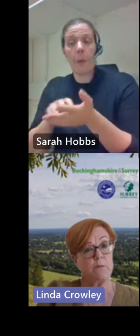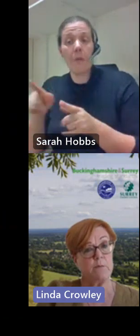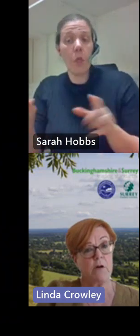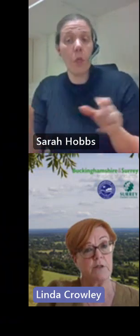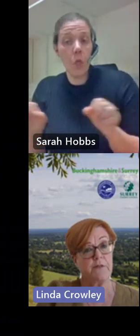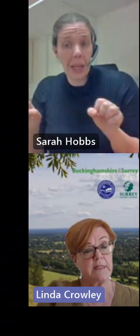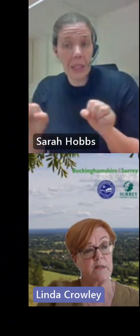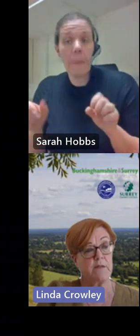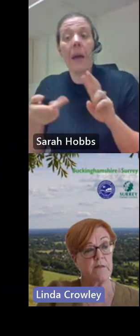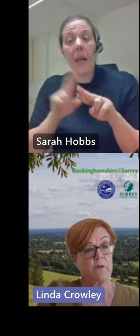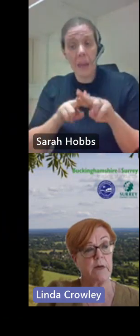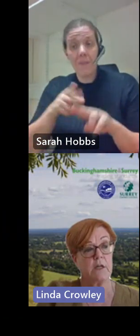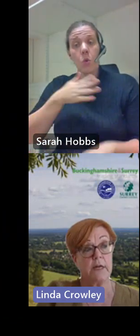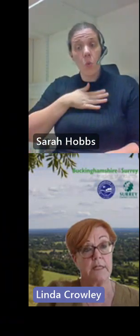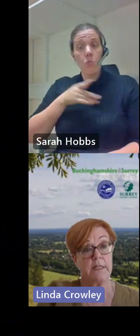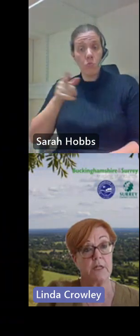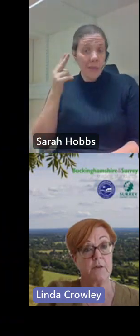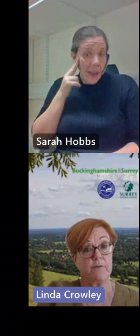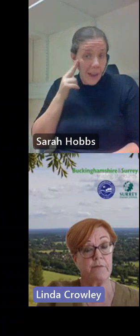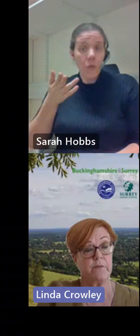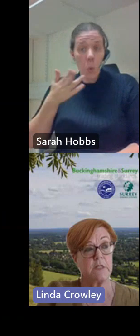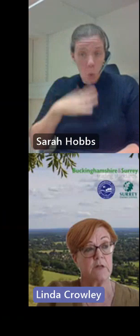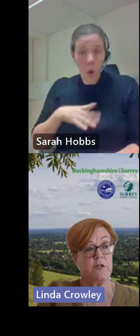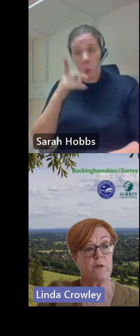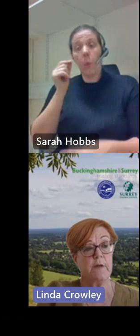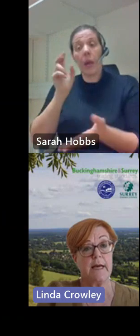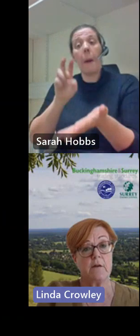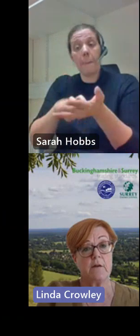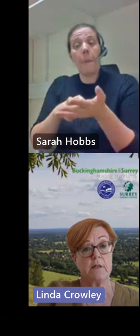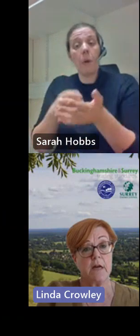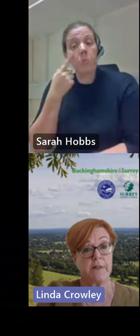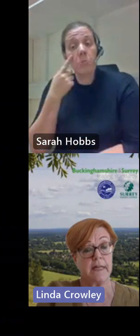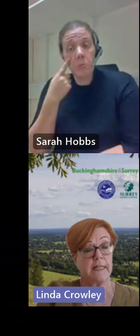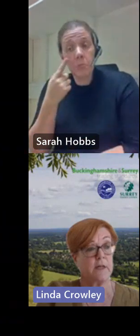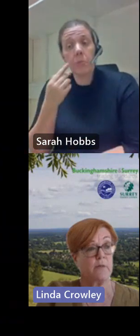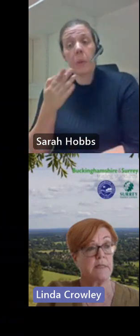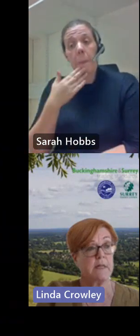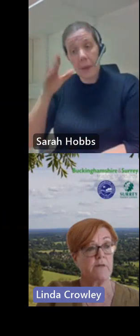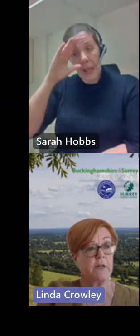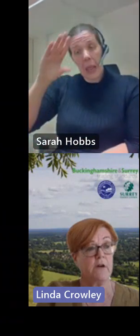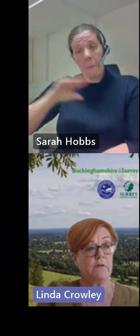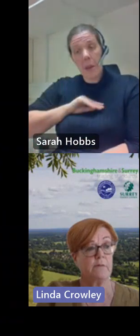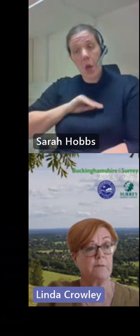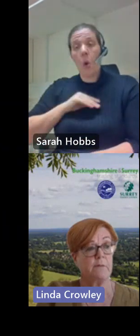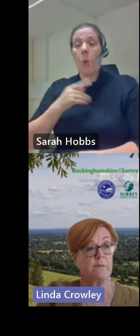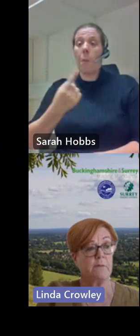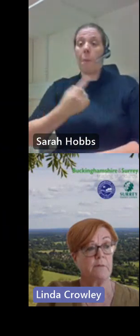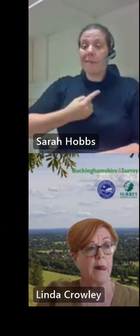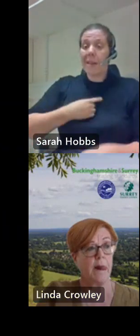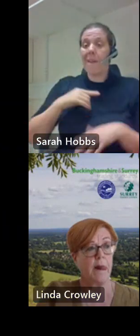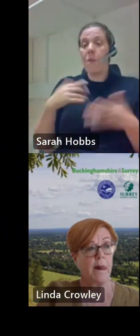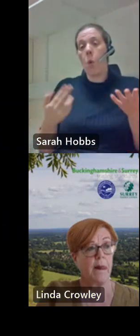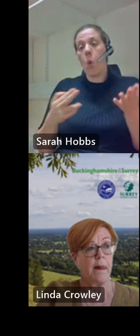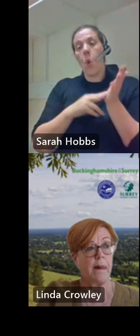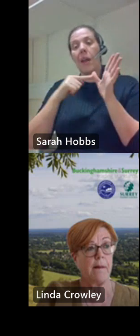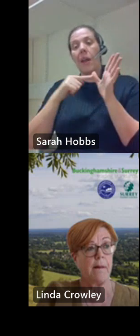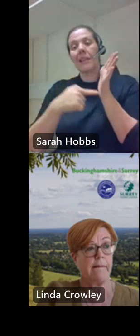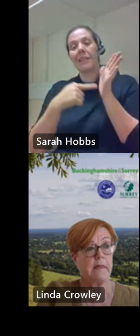if there is demand, that's something that we can look into. So do let either Natalie or myself know.